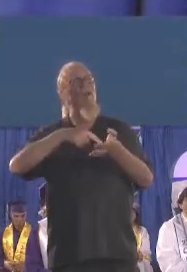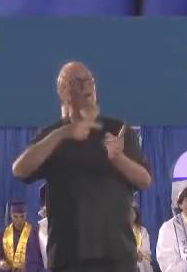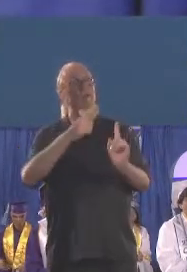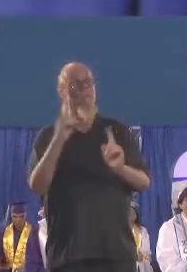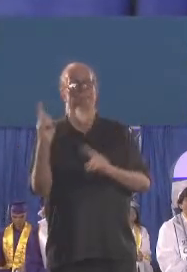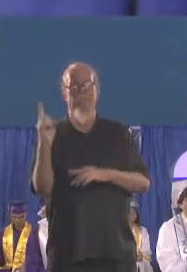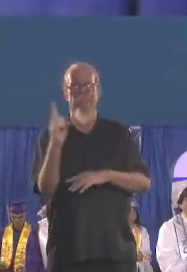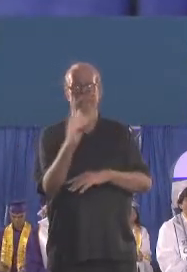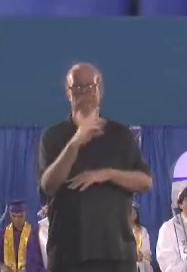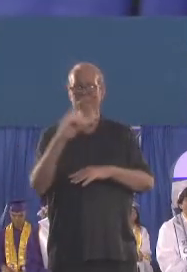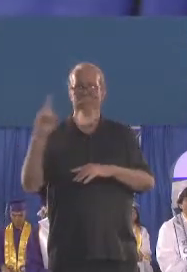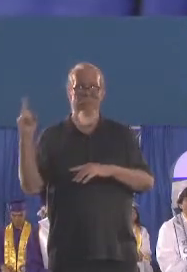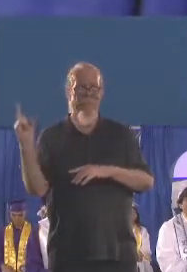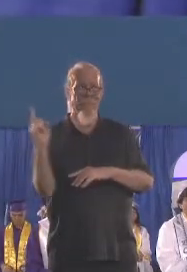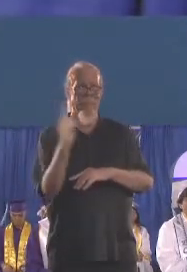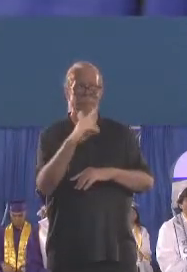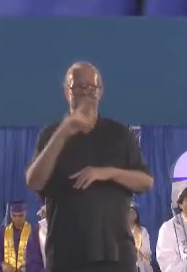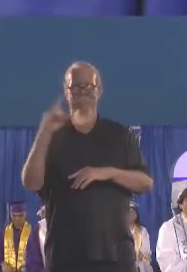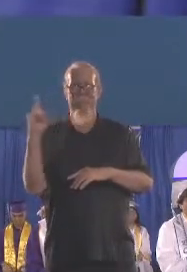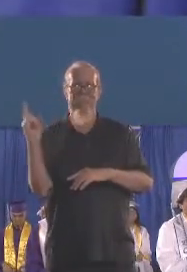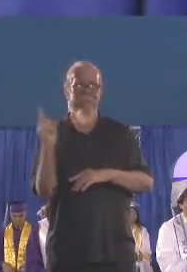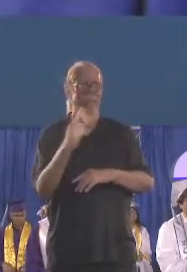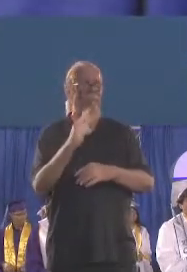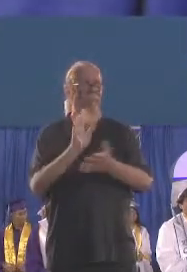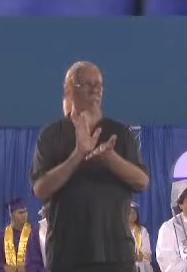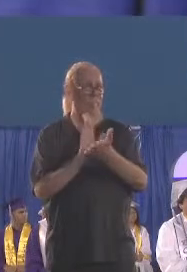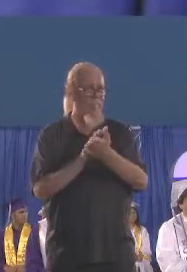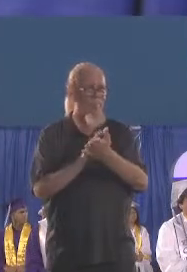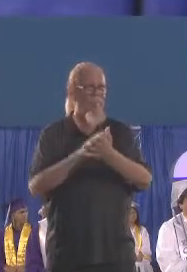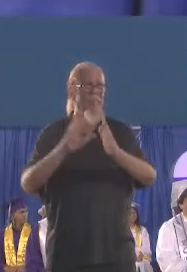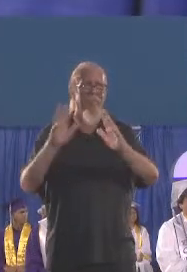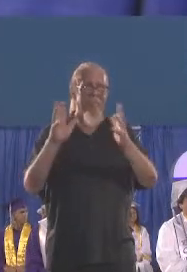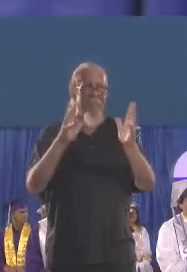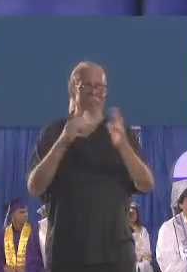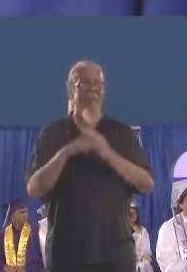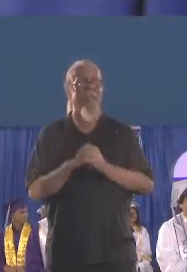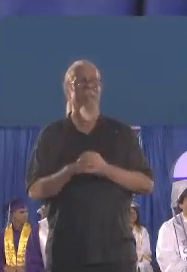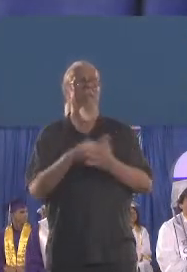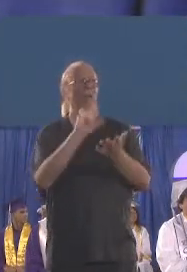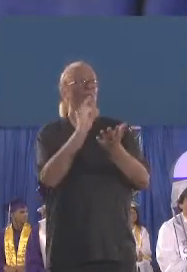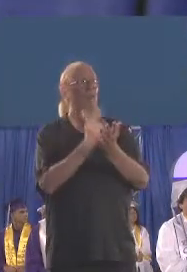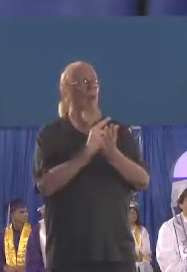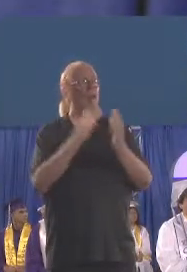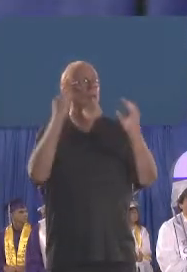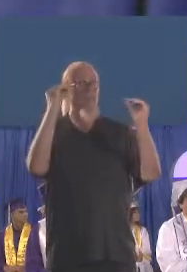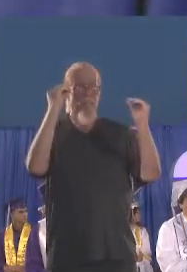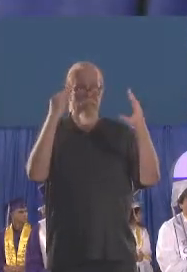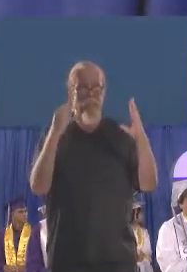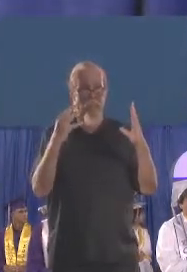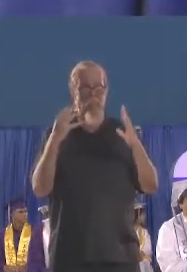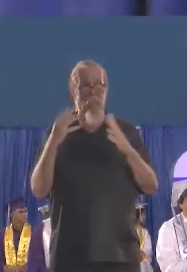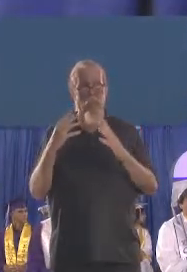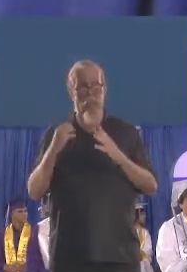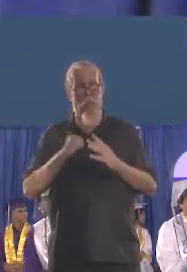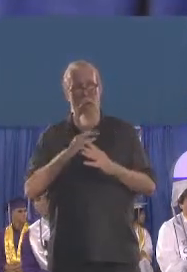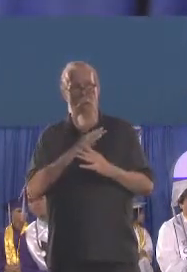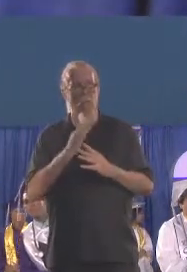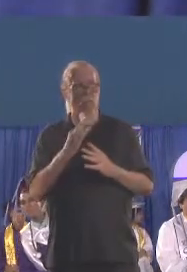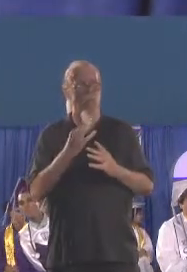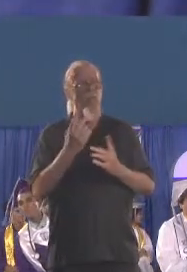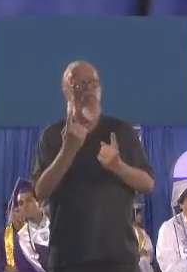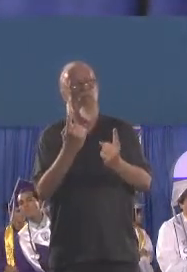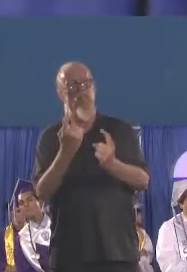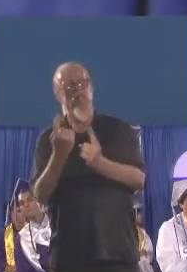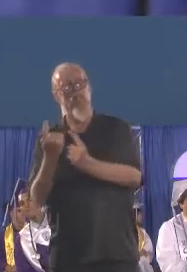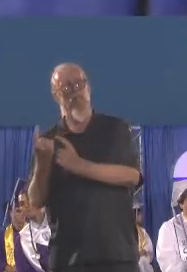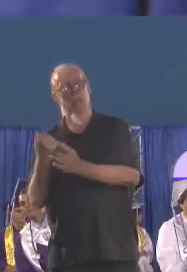applause as they cross the stage. Graduates, faculty, and staff members will assist you as you come up to